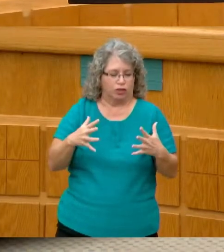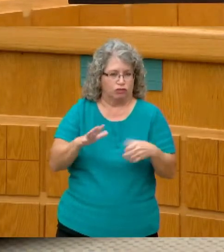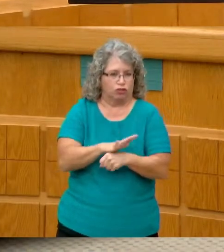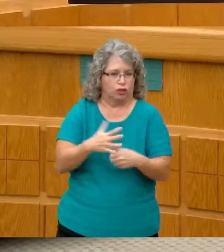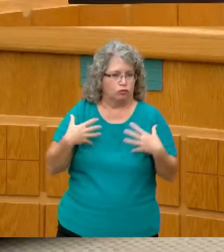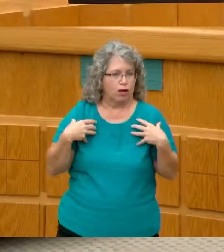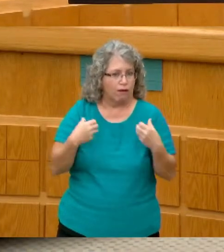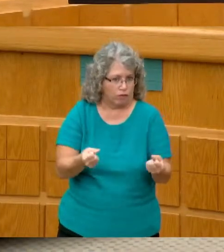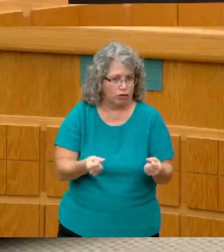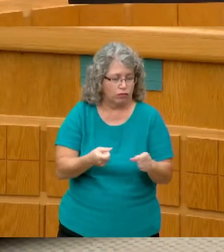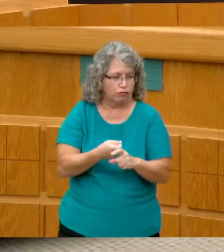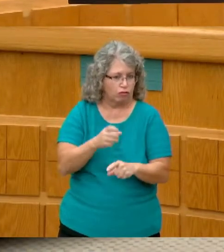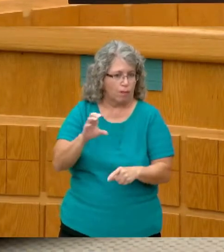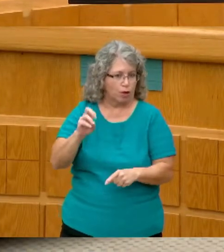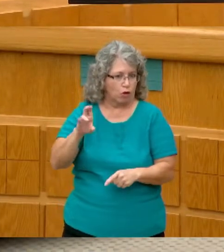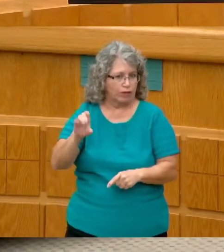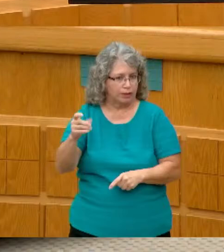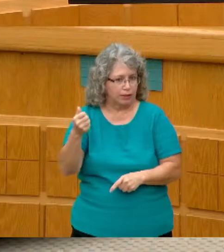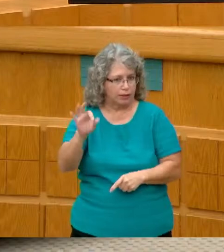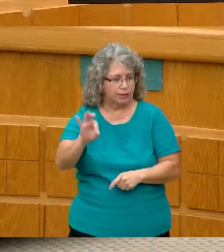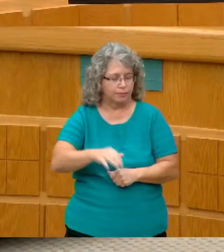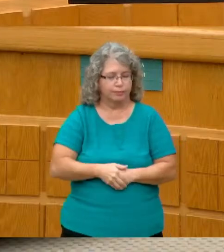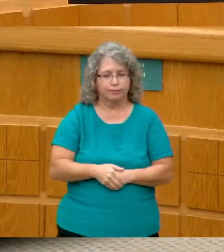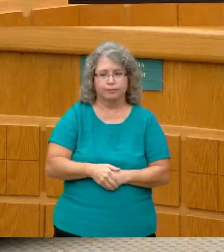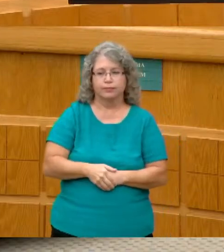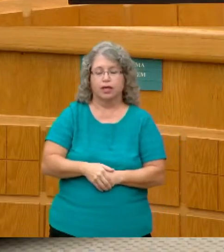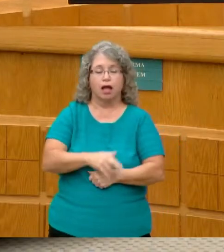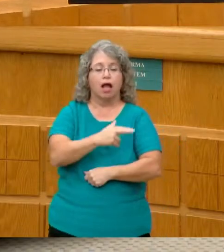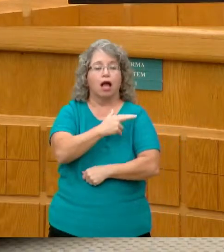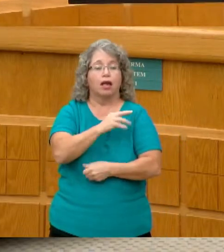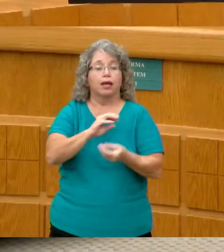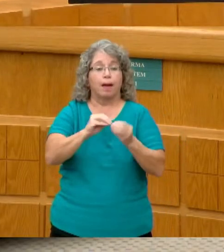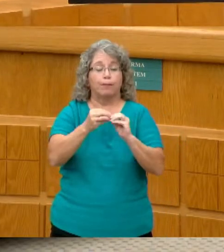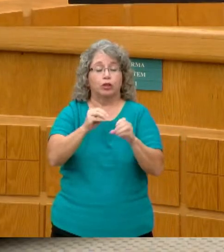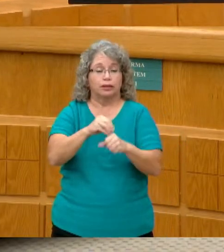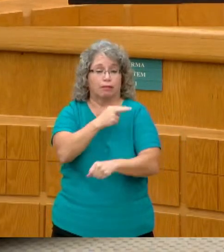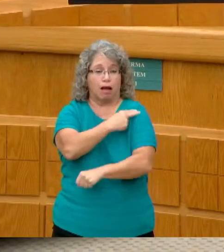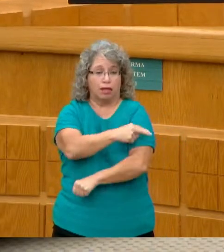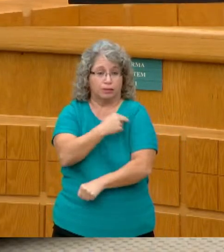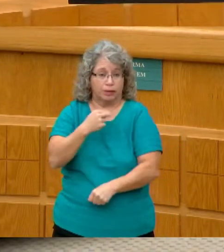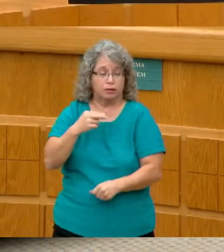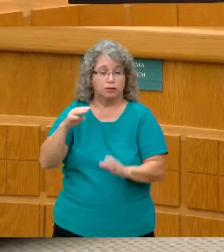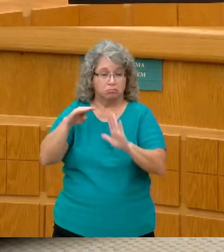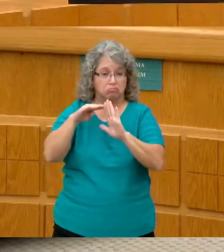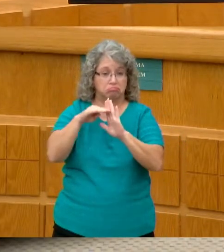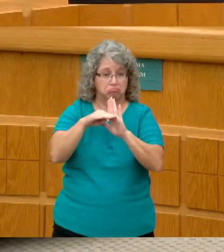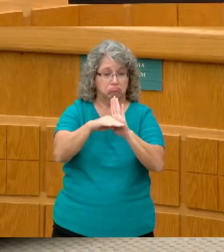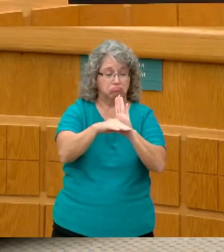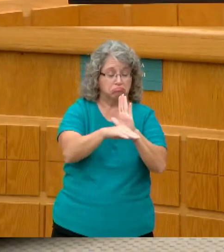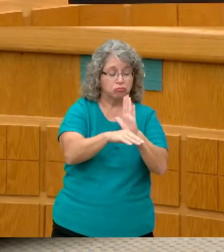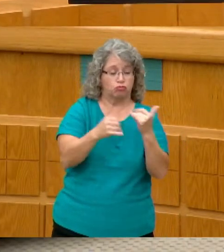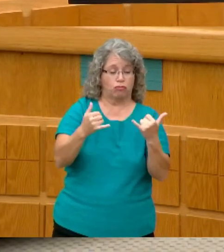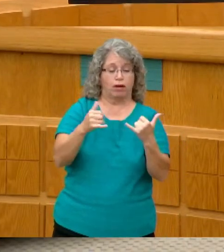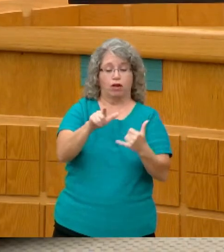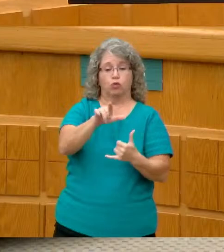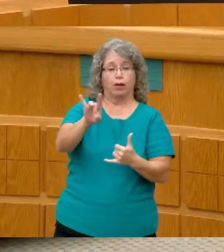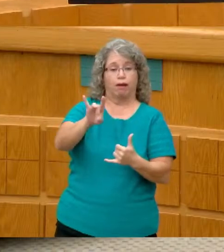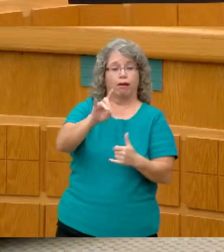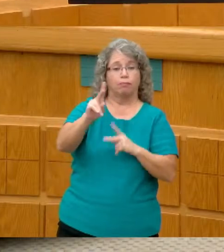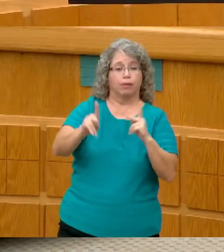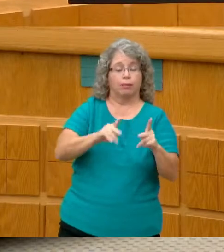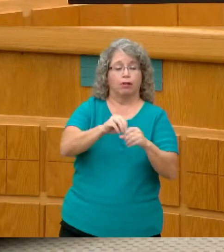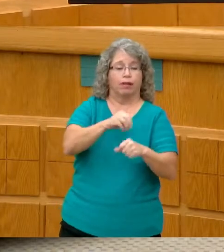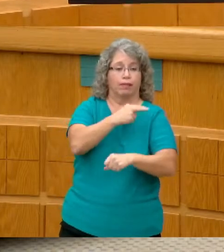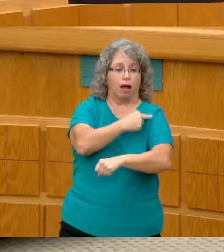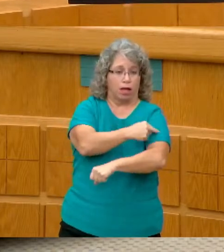Our hospitalizations, like I mentioned, are on a decrease, or on a decline. We're down to 28 hospitalized as of today. We